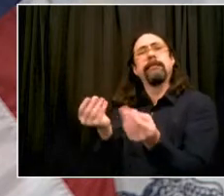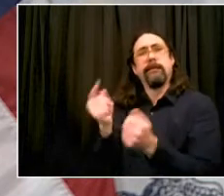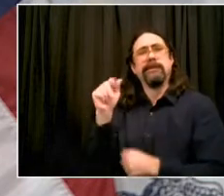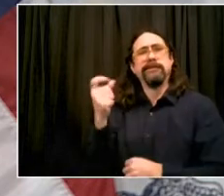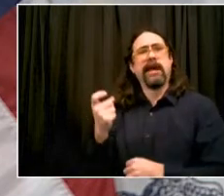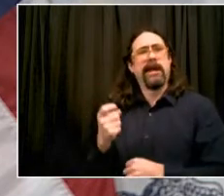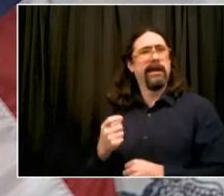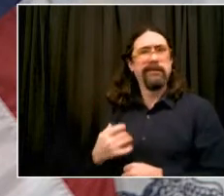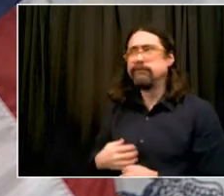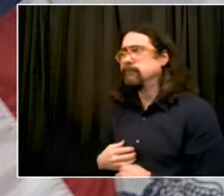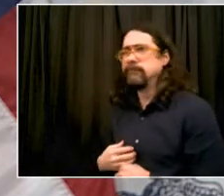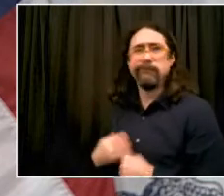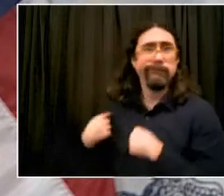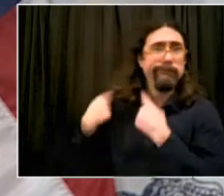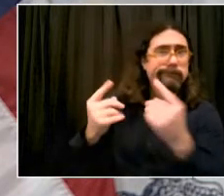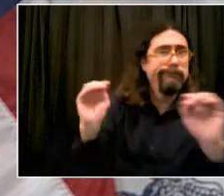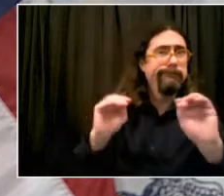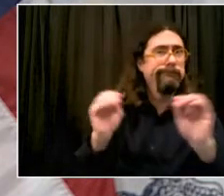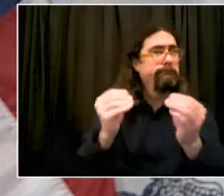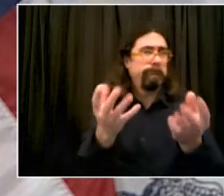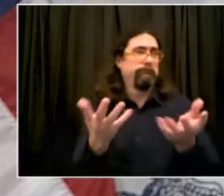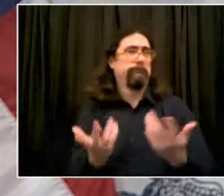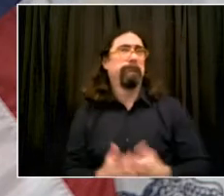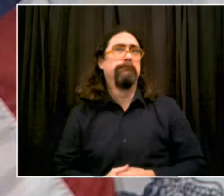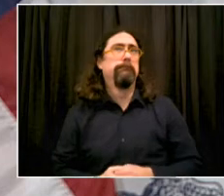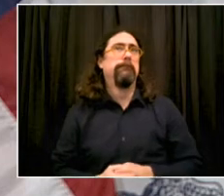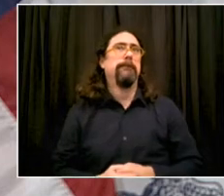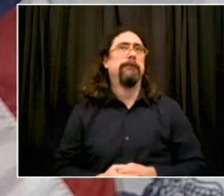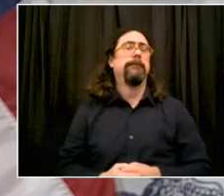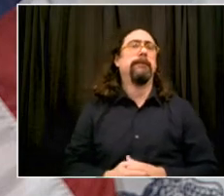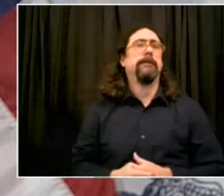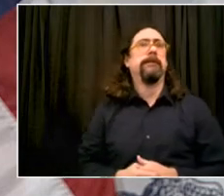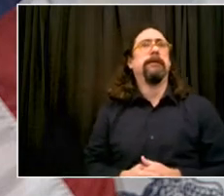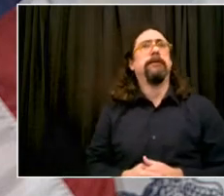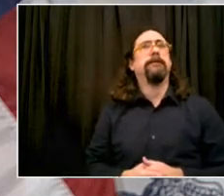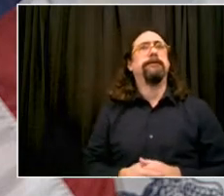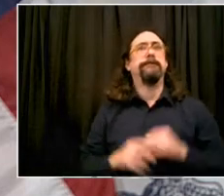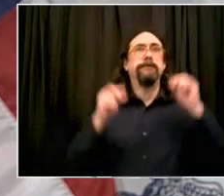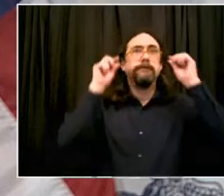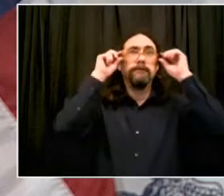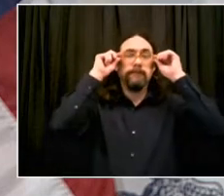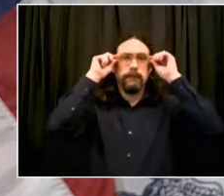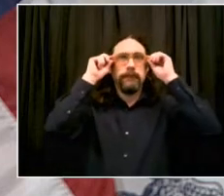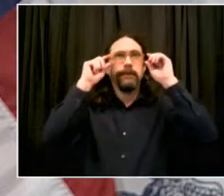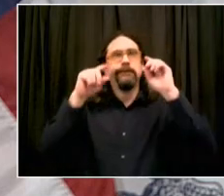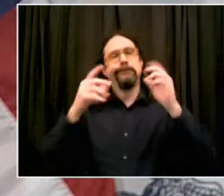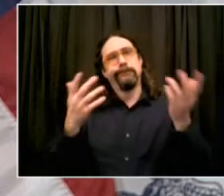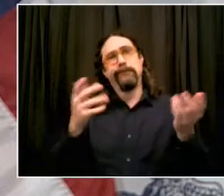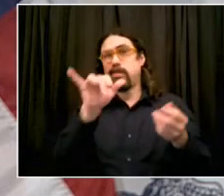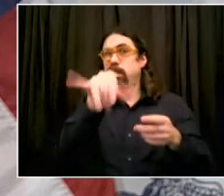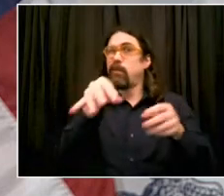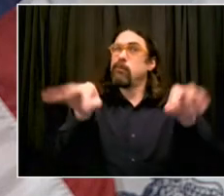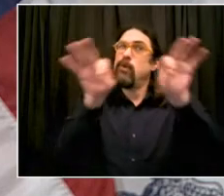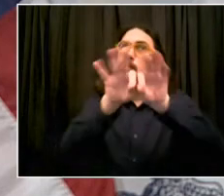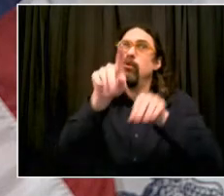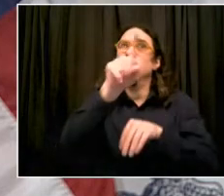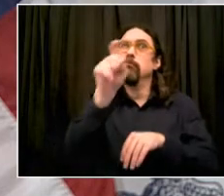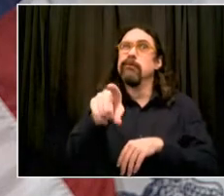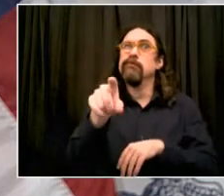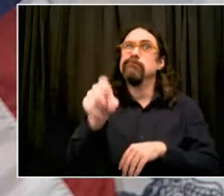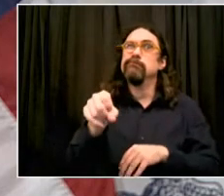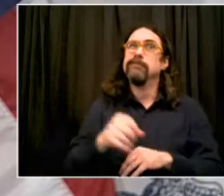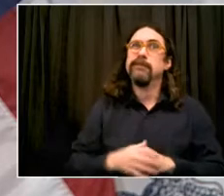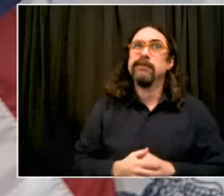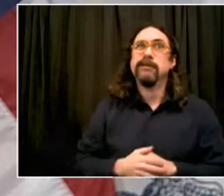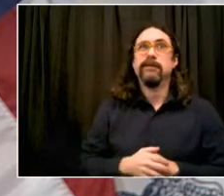about that were derailed by COVID. And the effort at property tax reform, we had put out